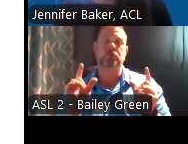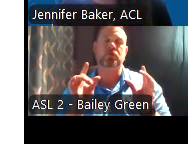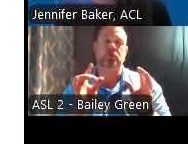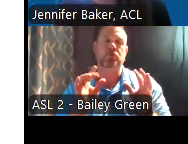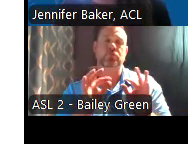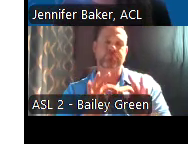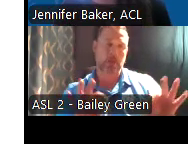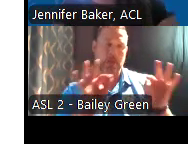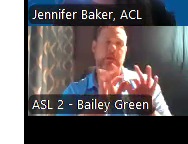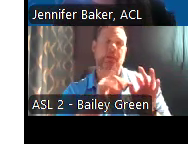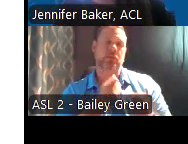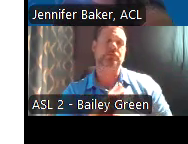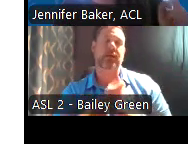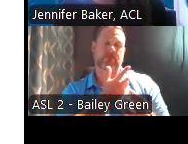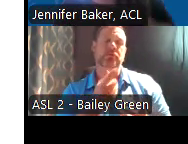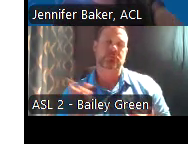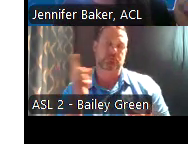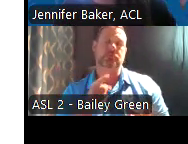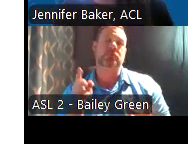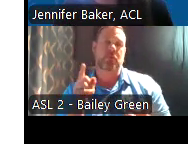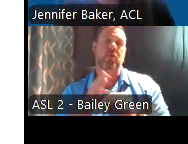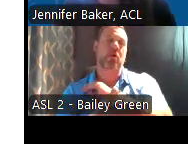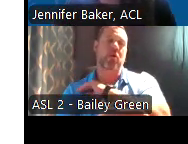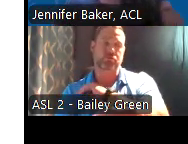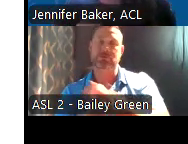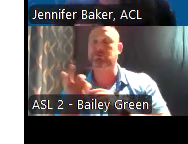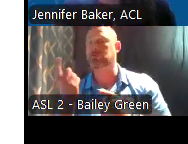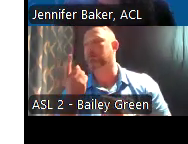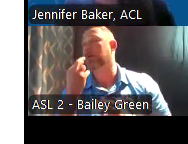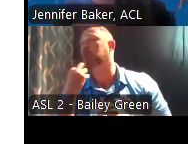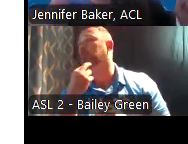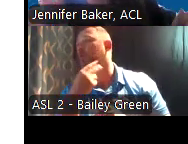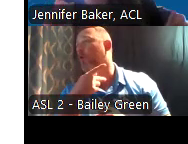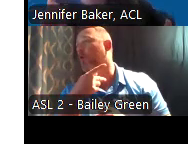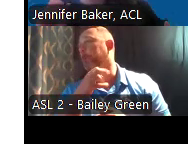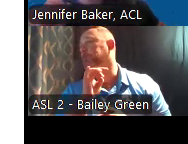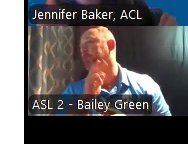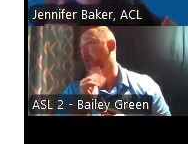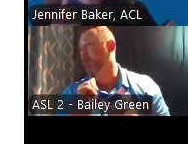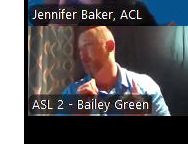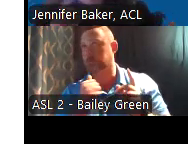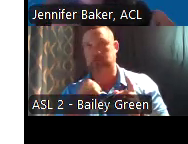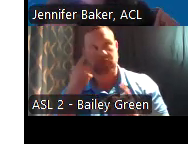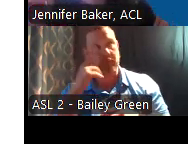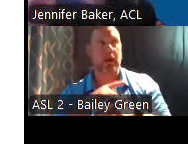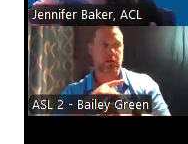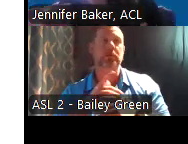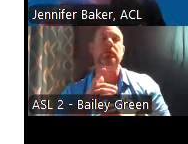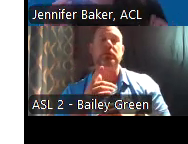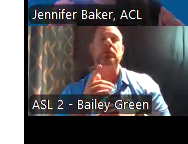across the country, so that somebody in rural Pennsylvania, which is on my mind for a reason I'll talk about in a